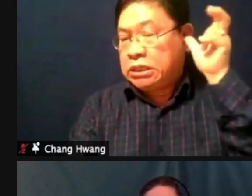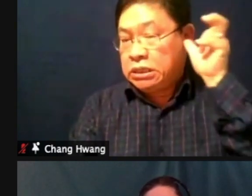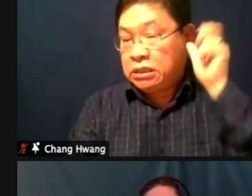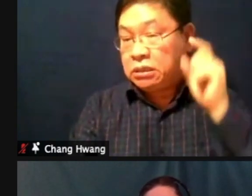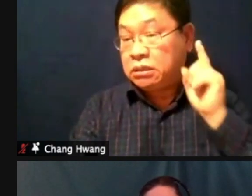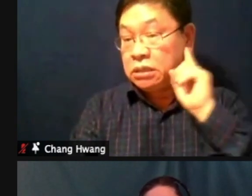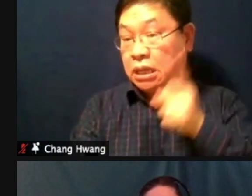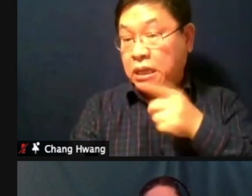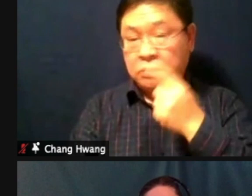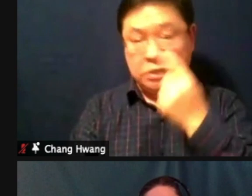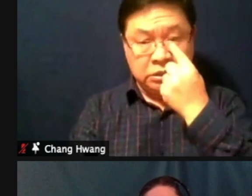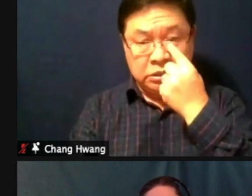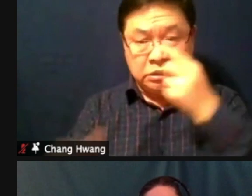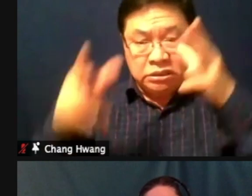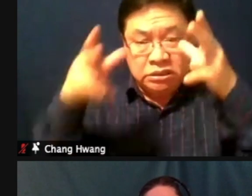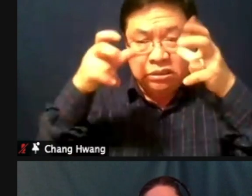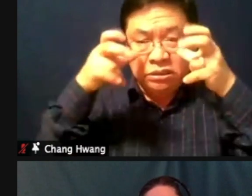don't.